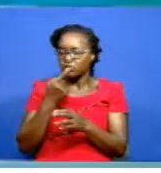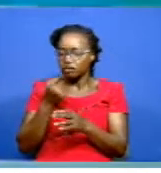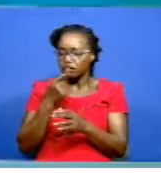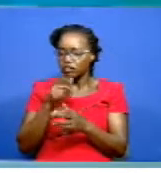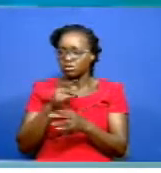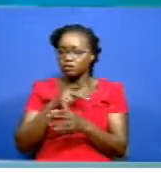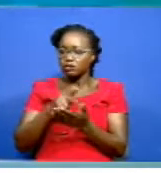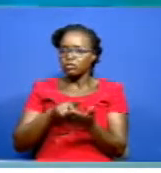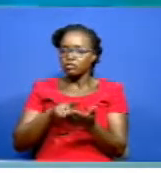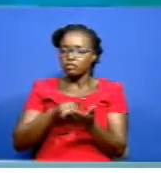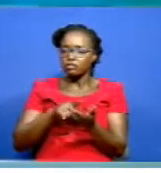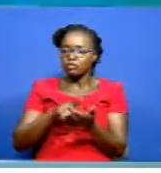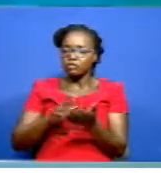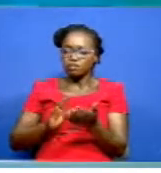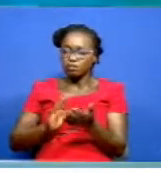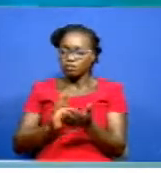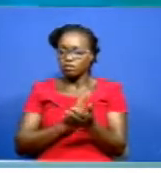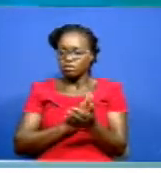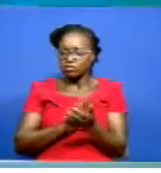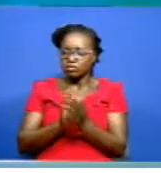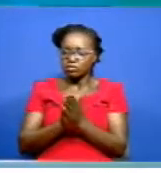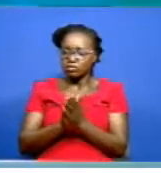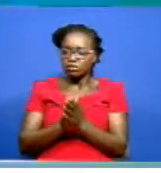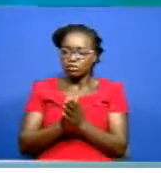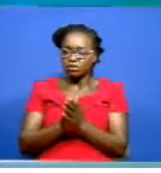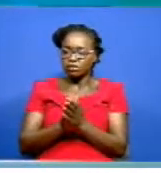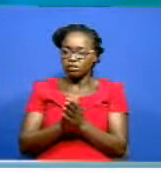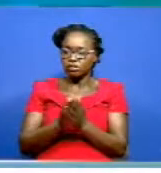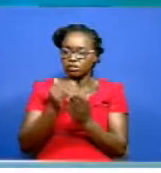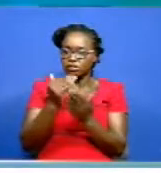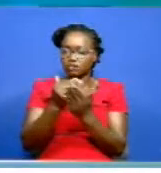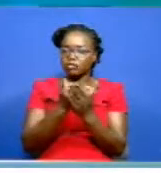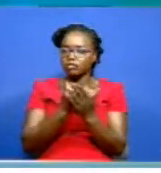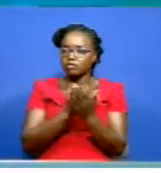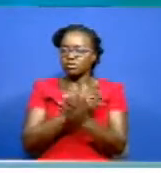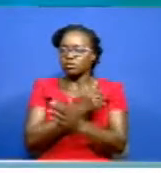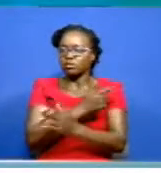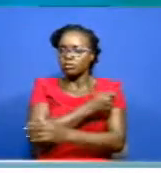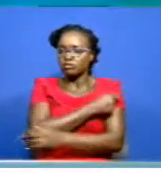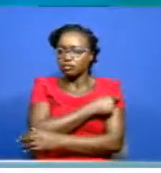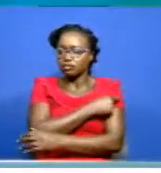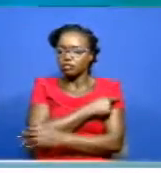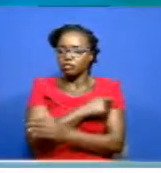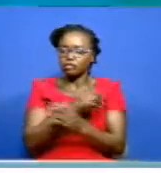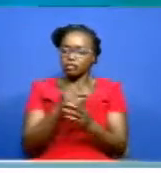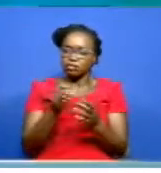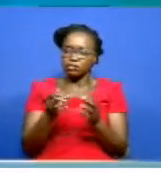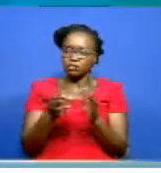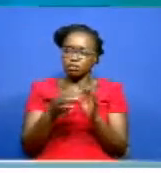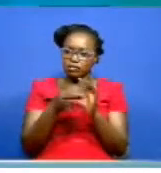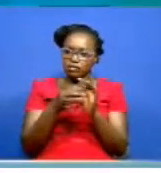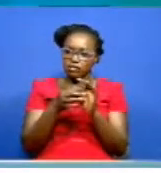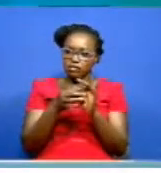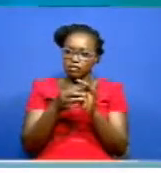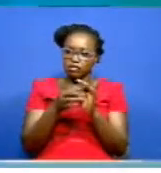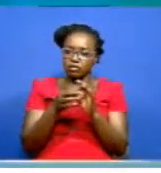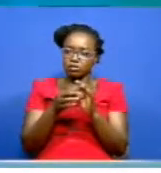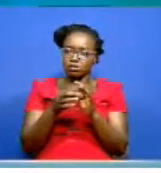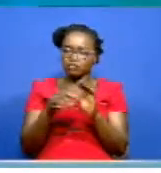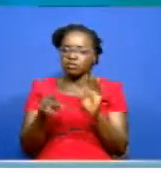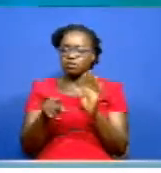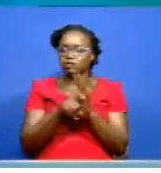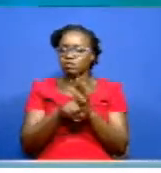Immunization Program, will be sort of compiling all these adverse drug reactions or adverse event